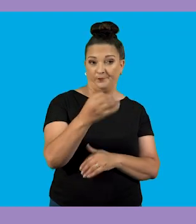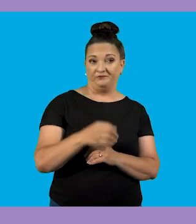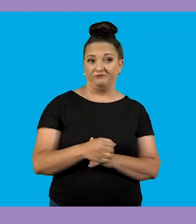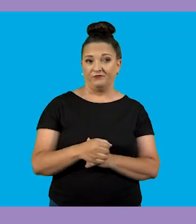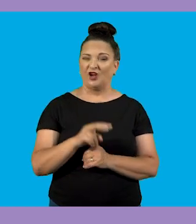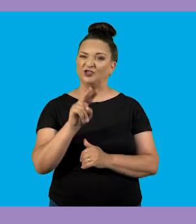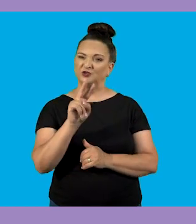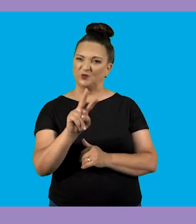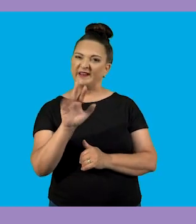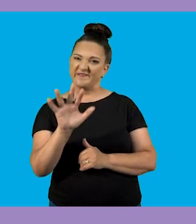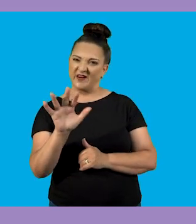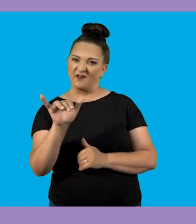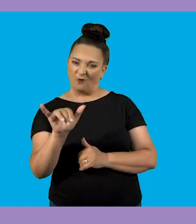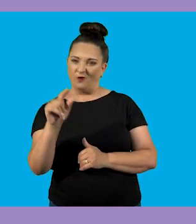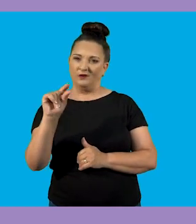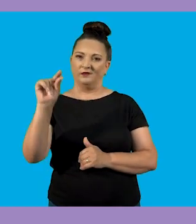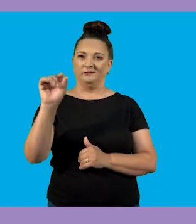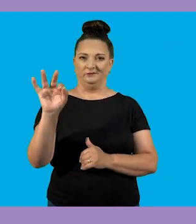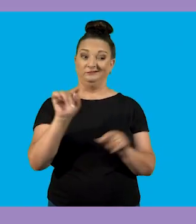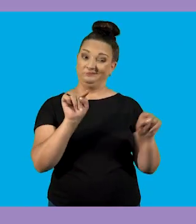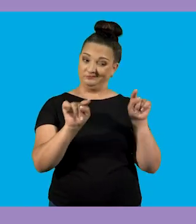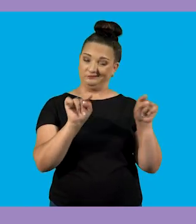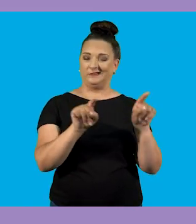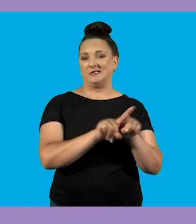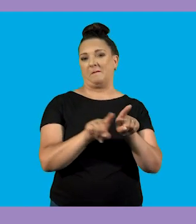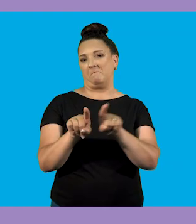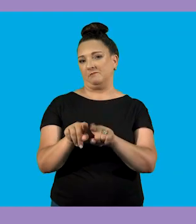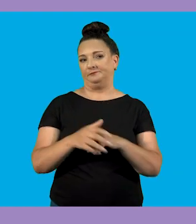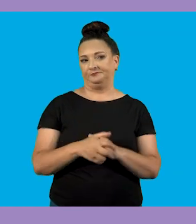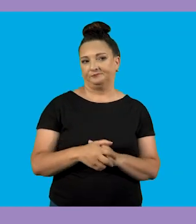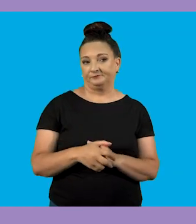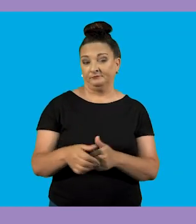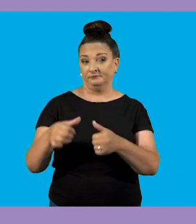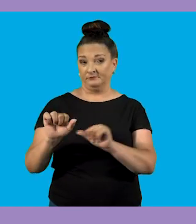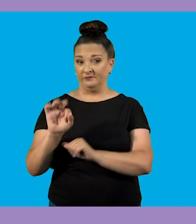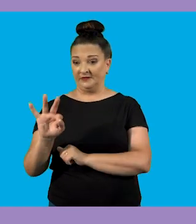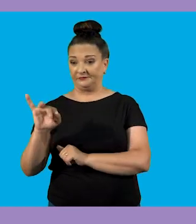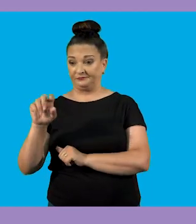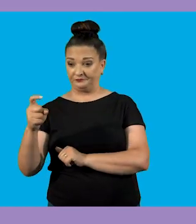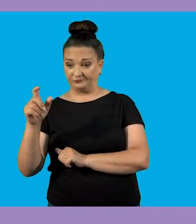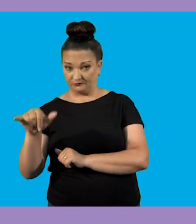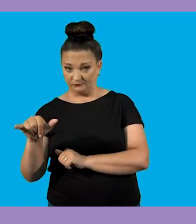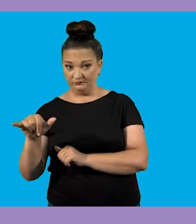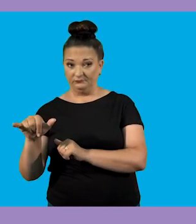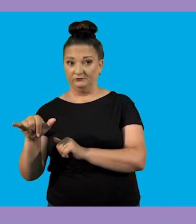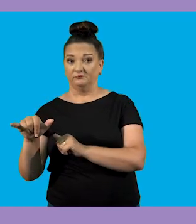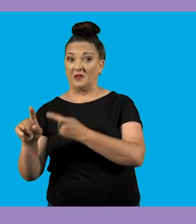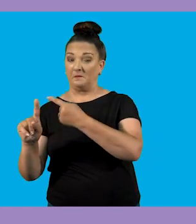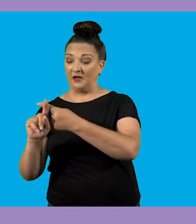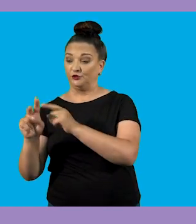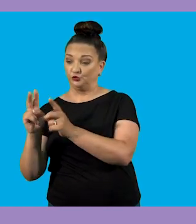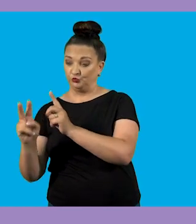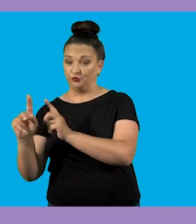and 25y cubed were like terms. Then we also have the 3xy with